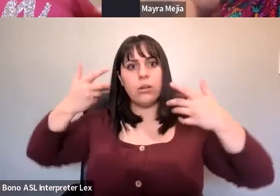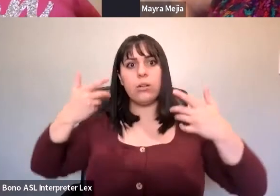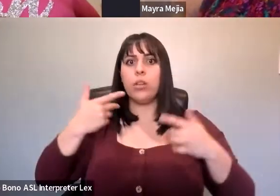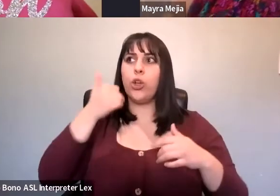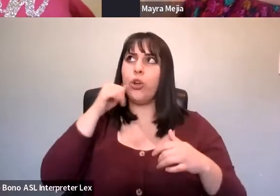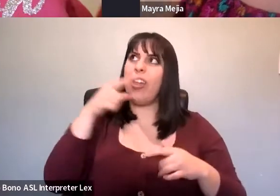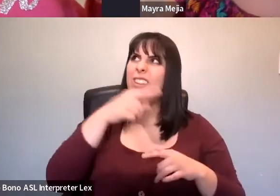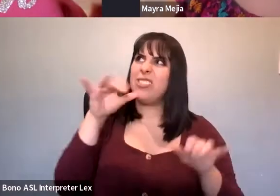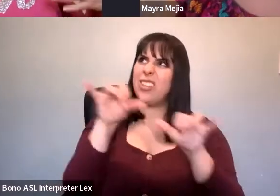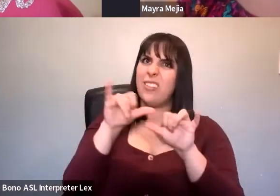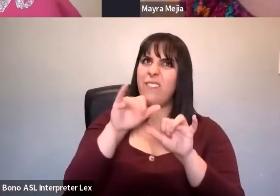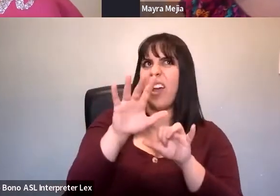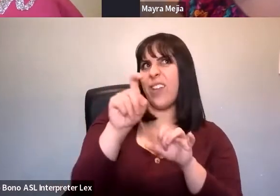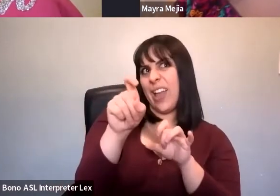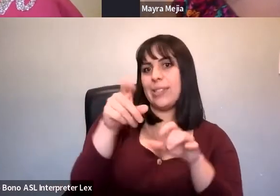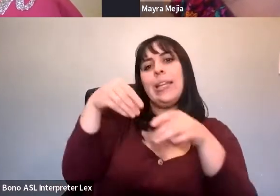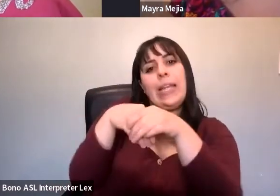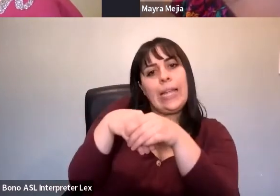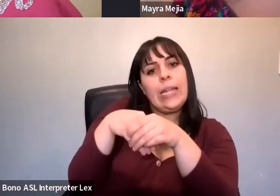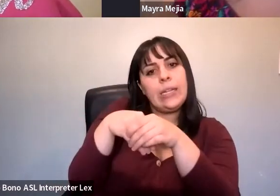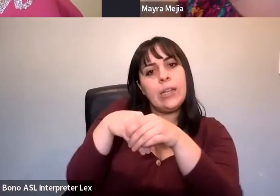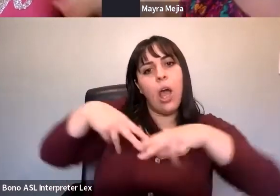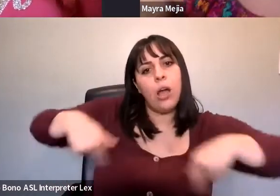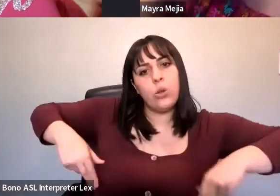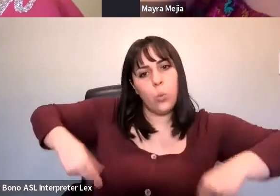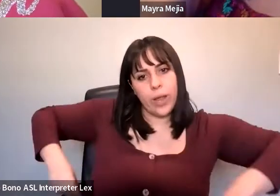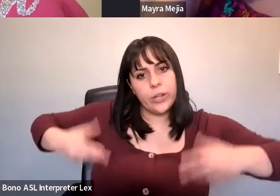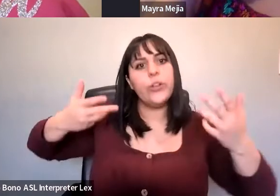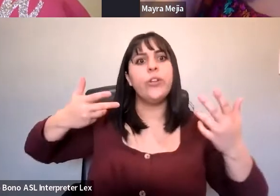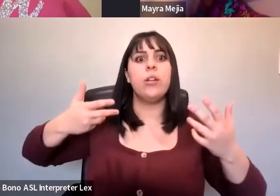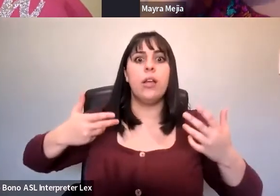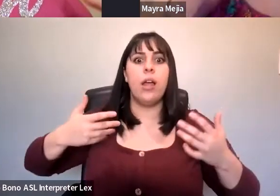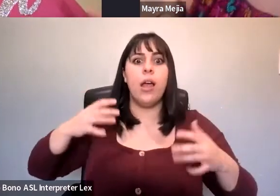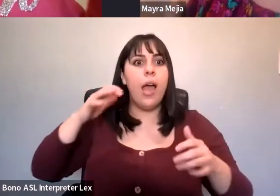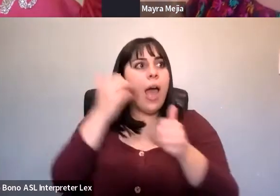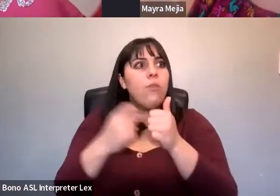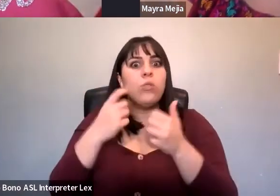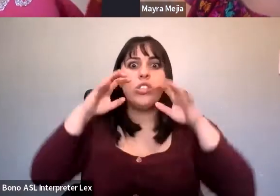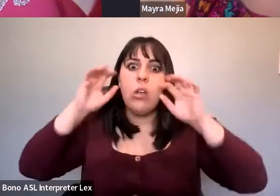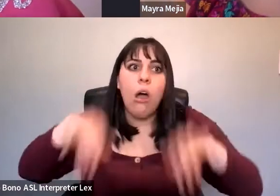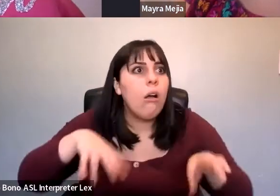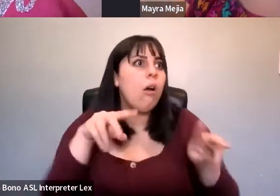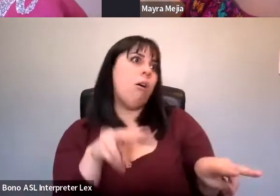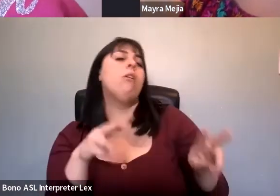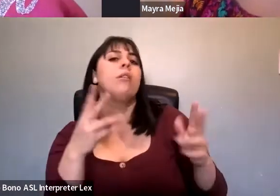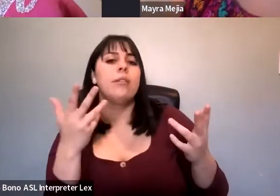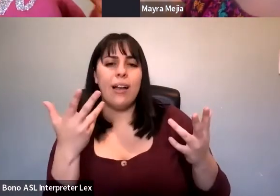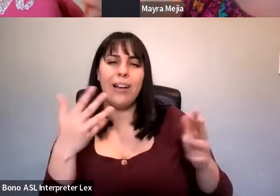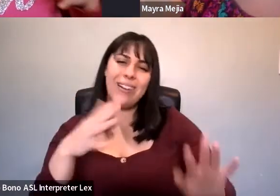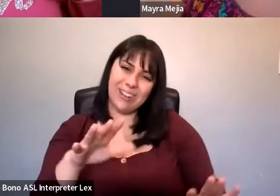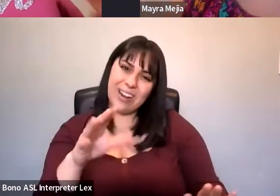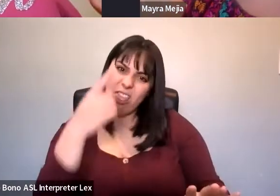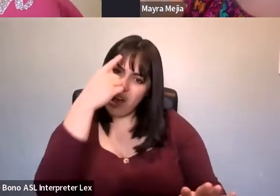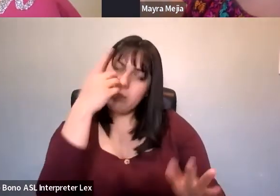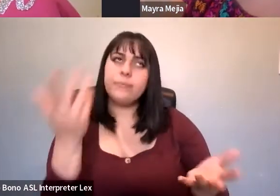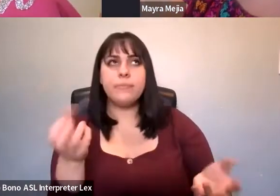5X, I believe, in her underwear. And everyone talked about it. And I said, okay, I'm glad that they're talking about it, but